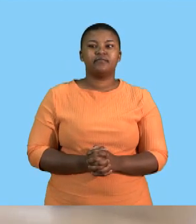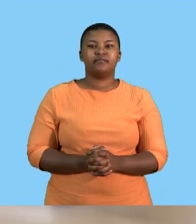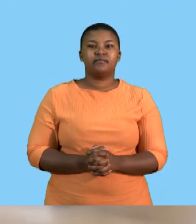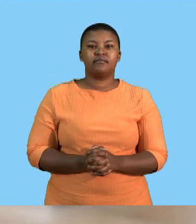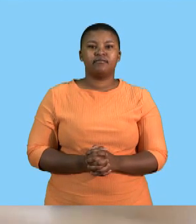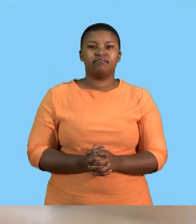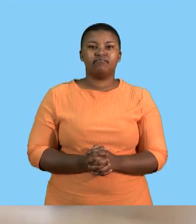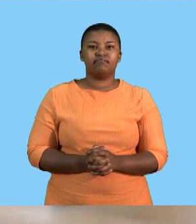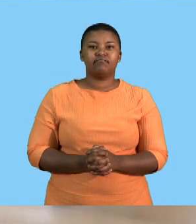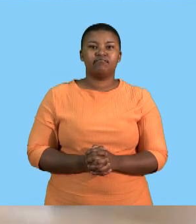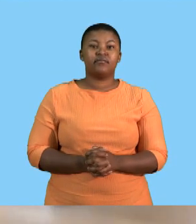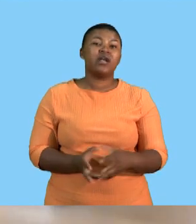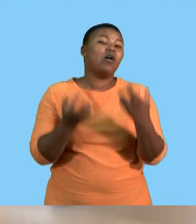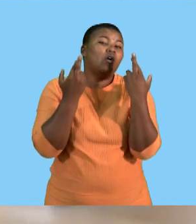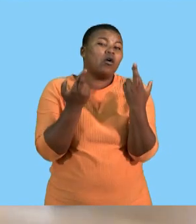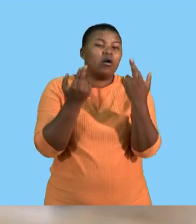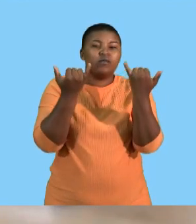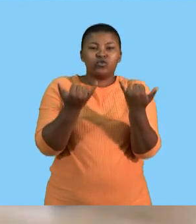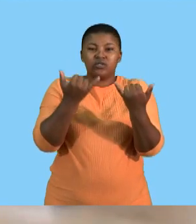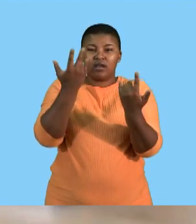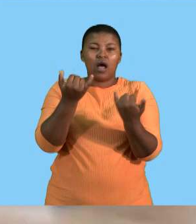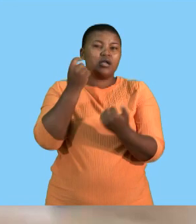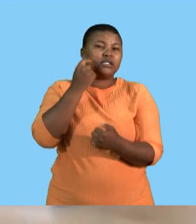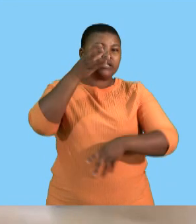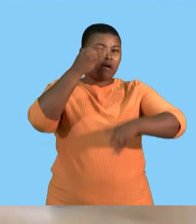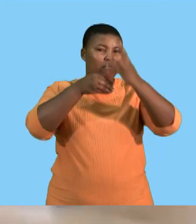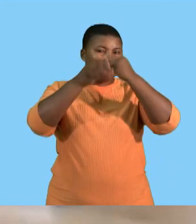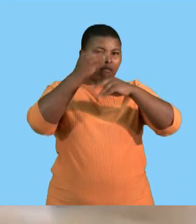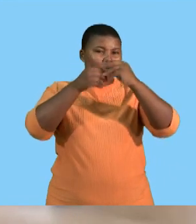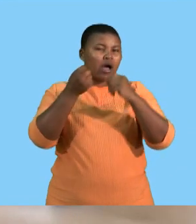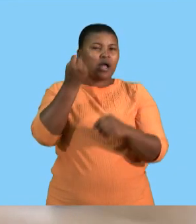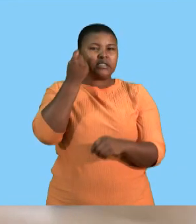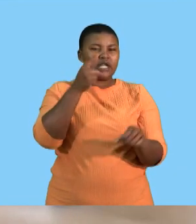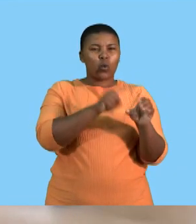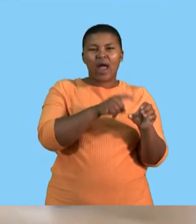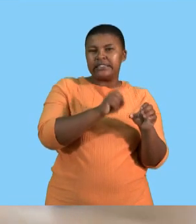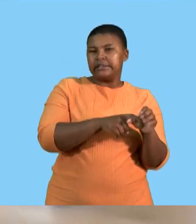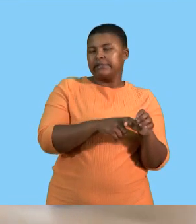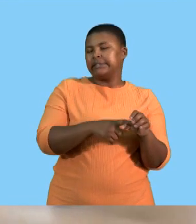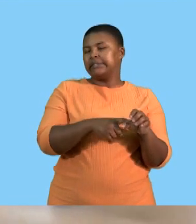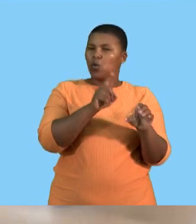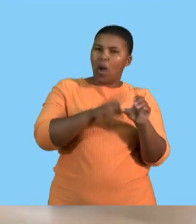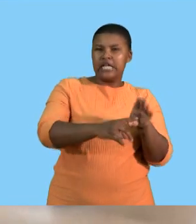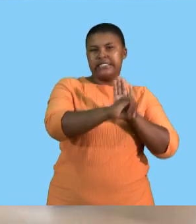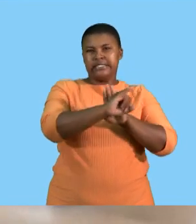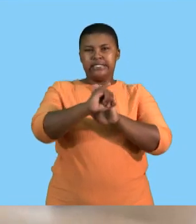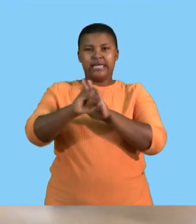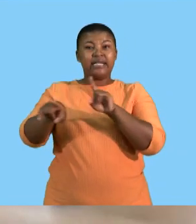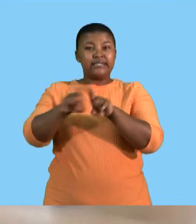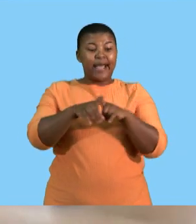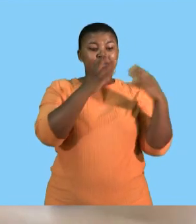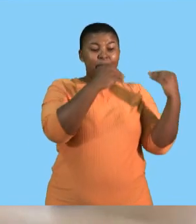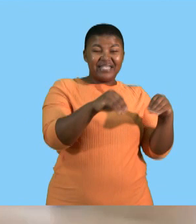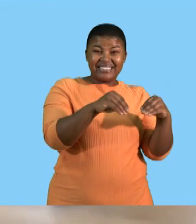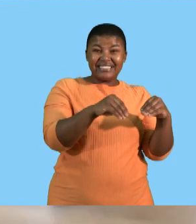I've helped you a bit today to understand a bit more of quality indicators as well as the correlation between management and